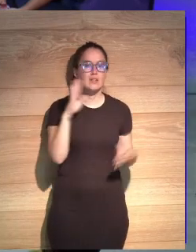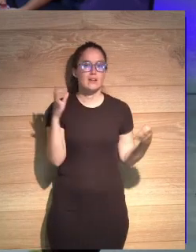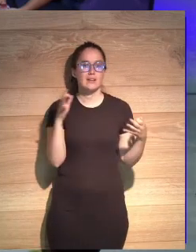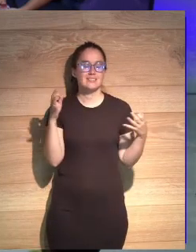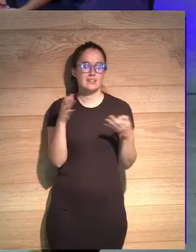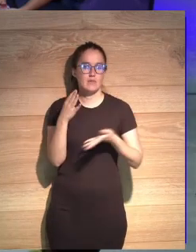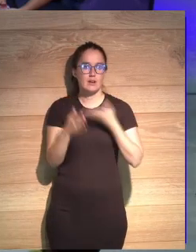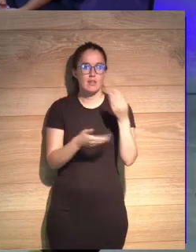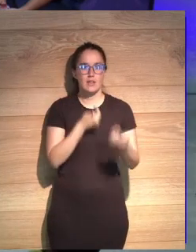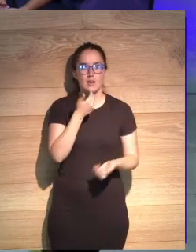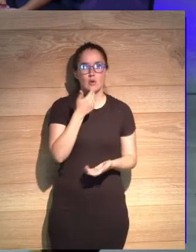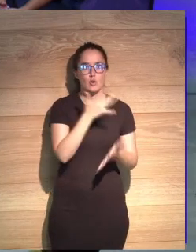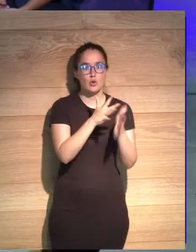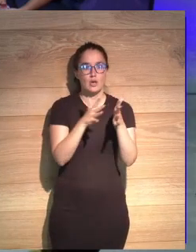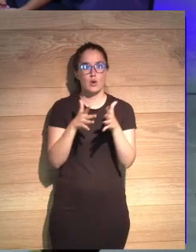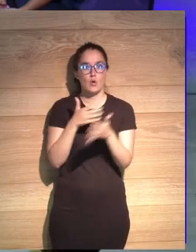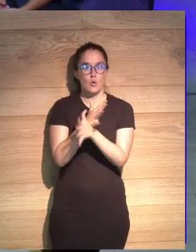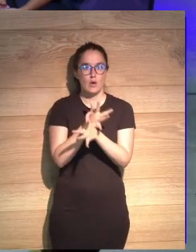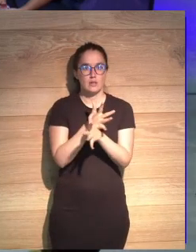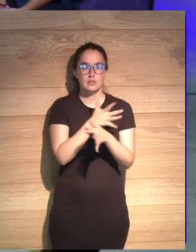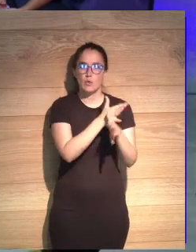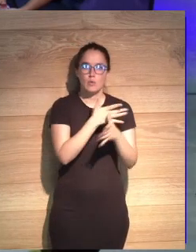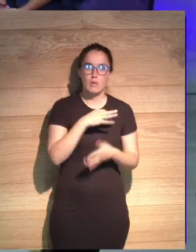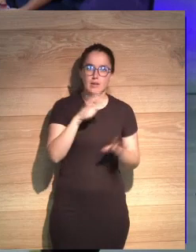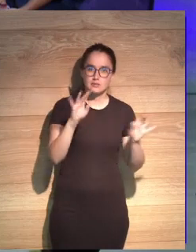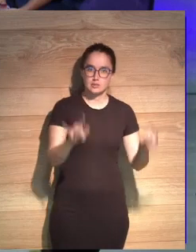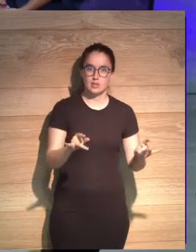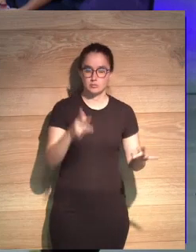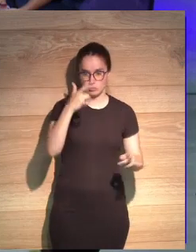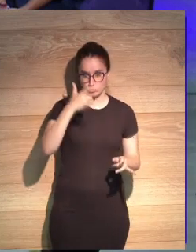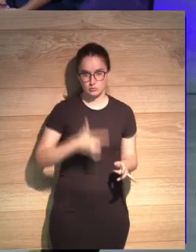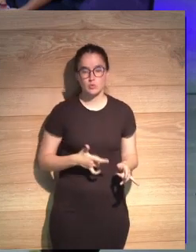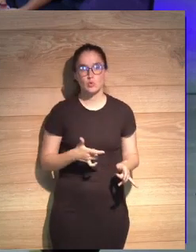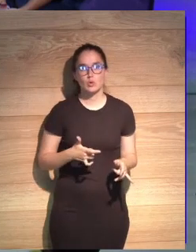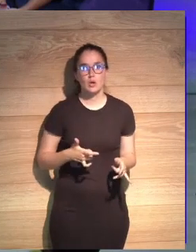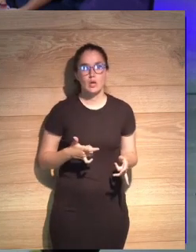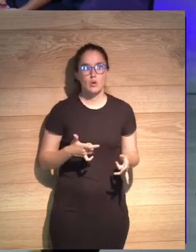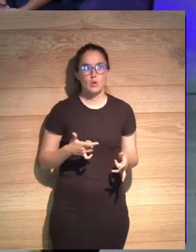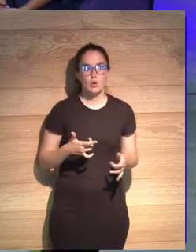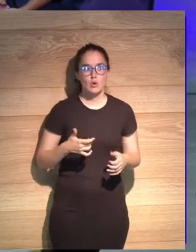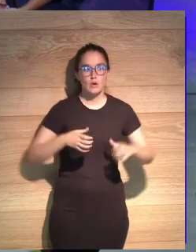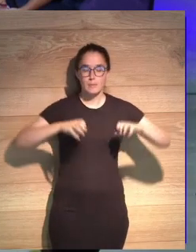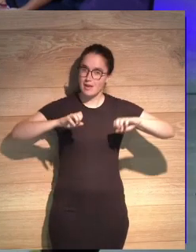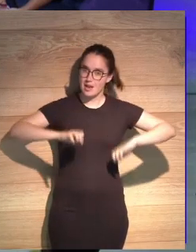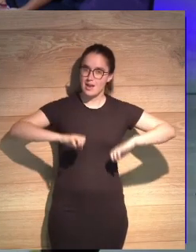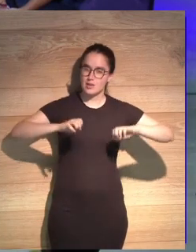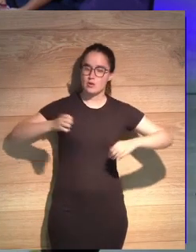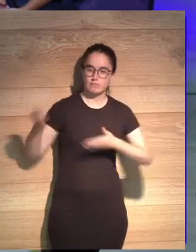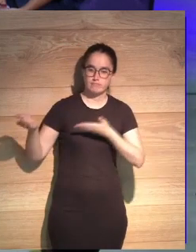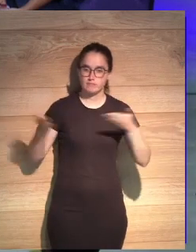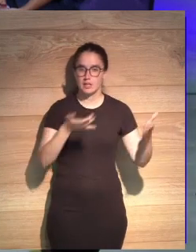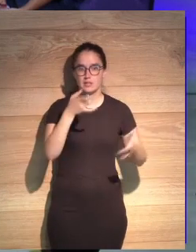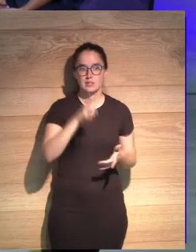for parents to participate in the games that their children play.